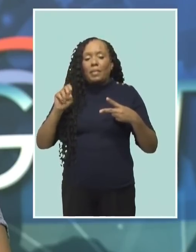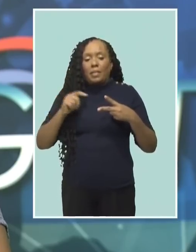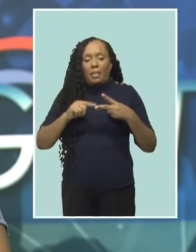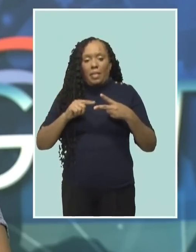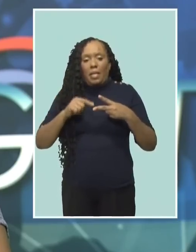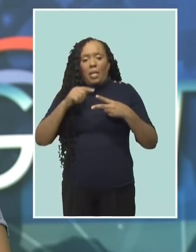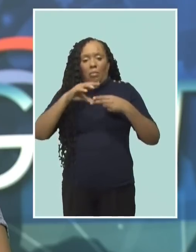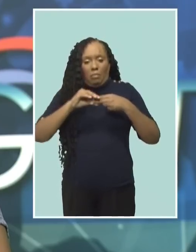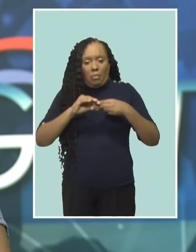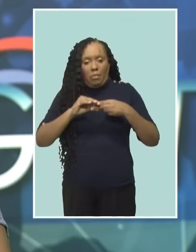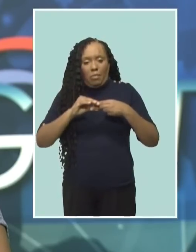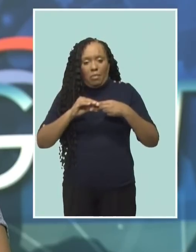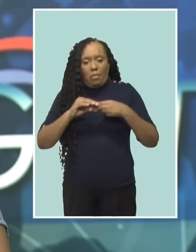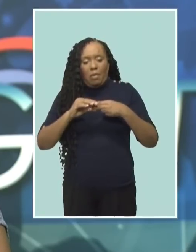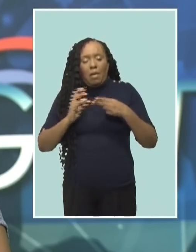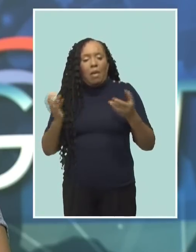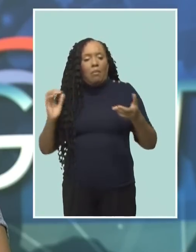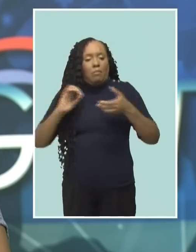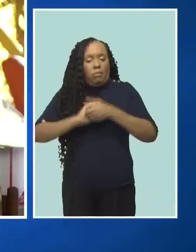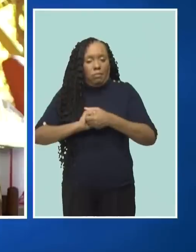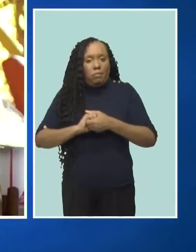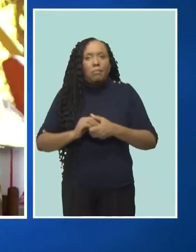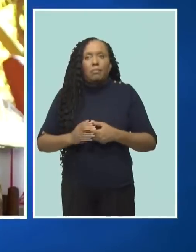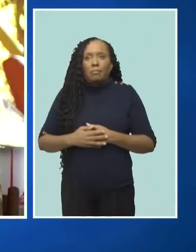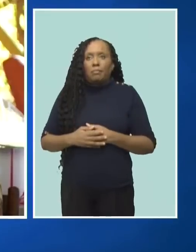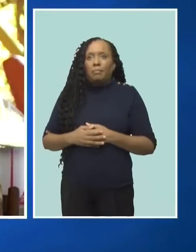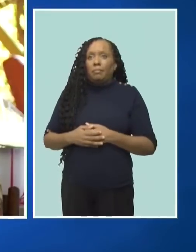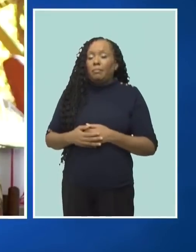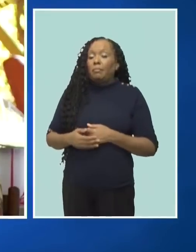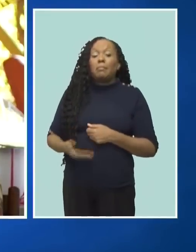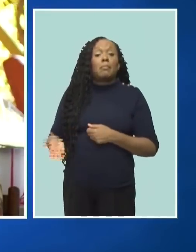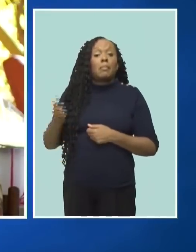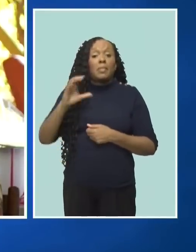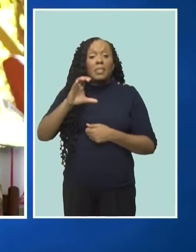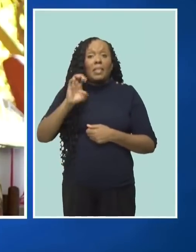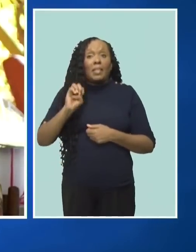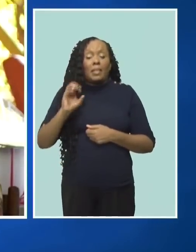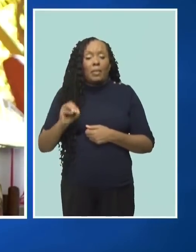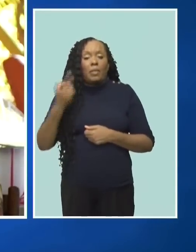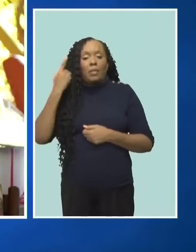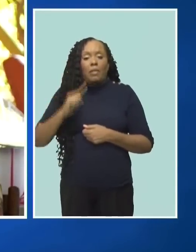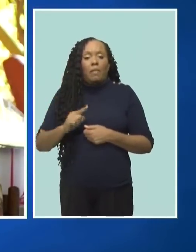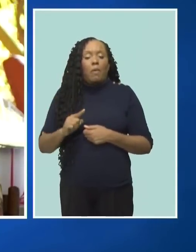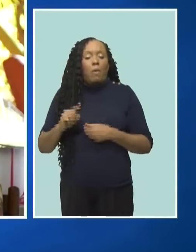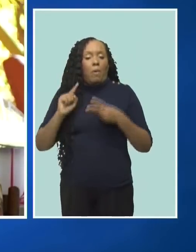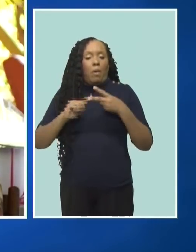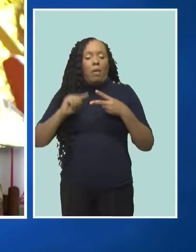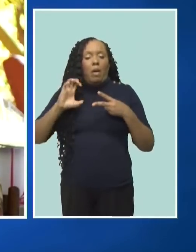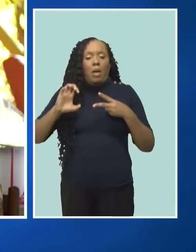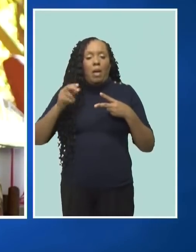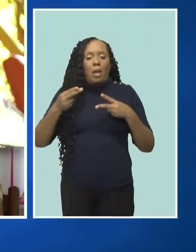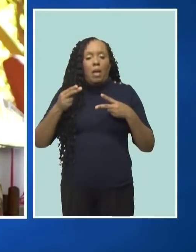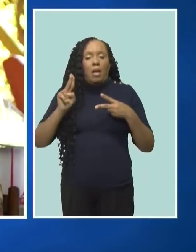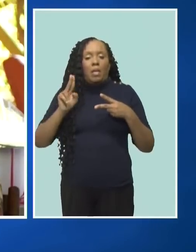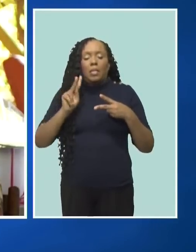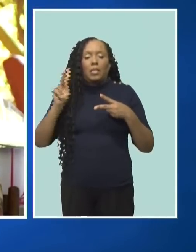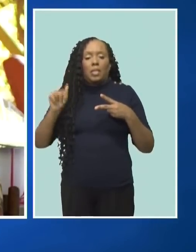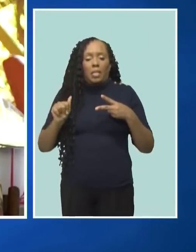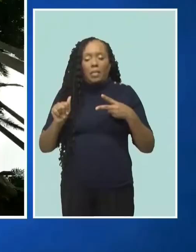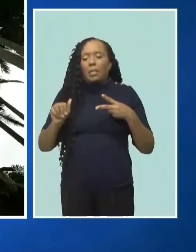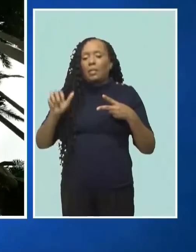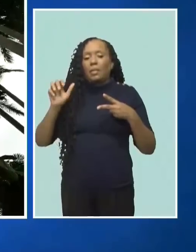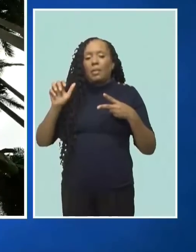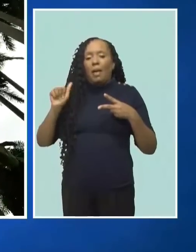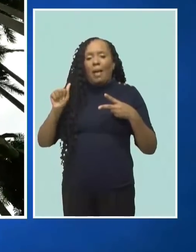share plans on the venture. Group Chief Executive Officer of Chukka Adventures Caribbean, Mark Melville,